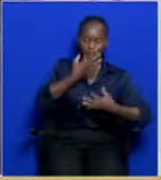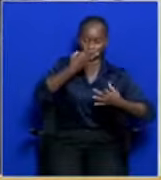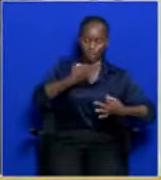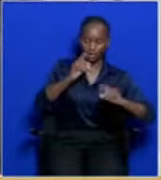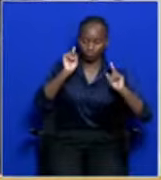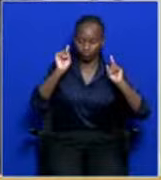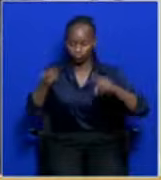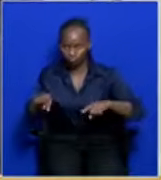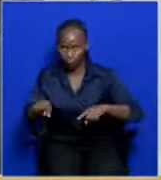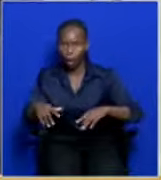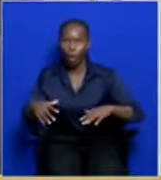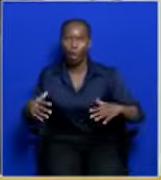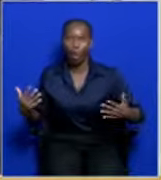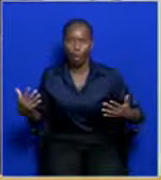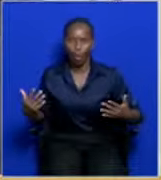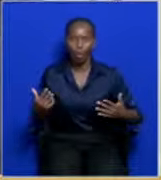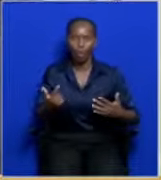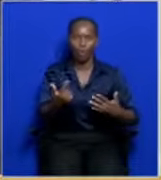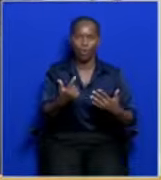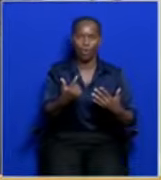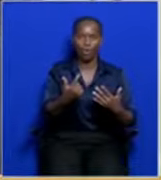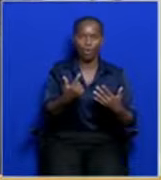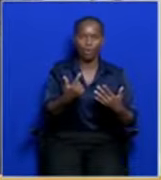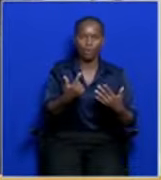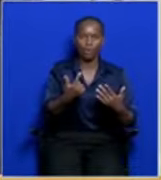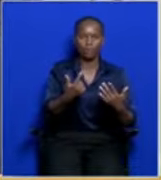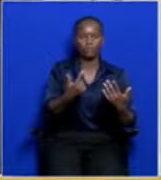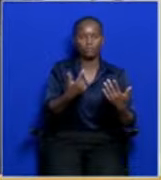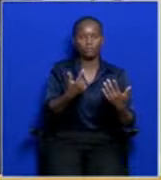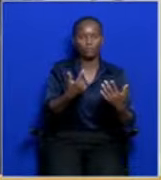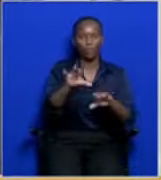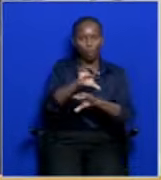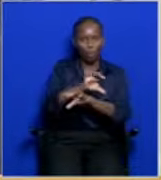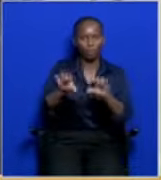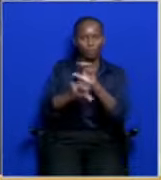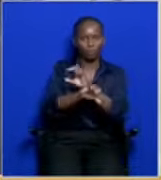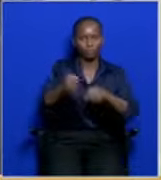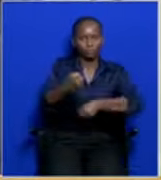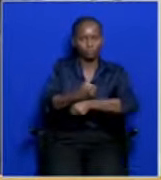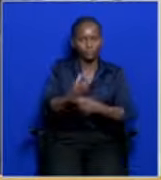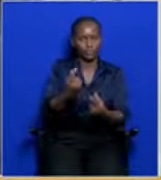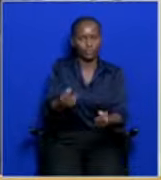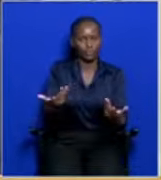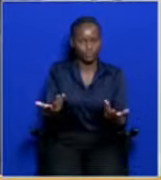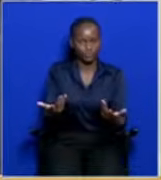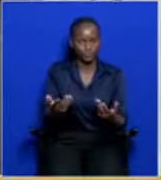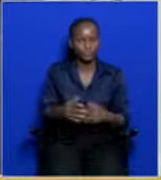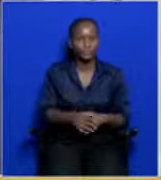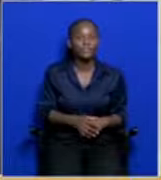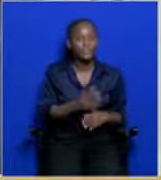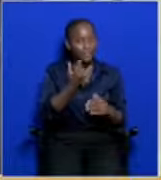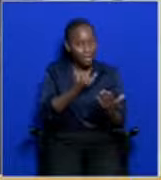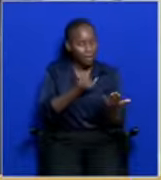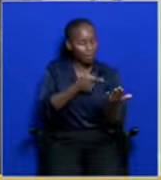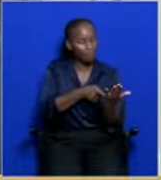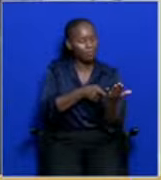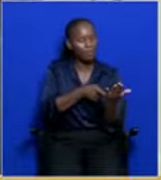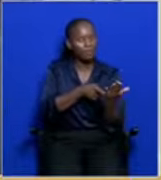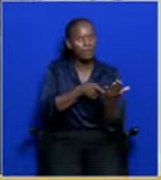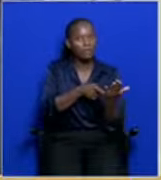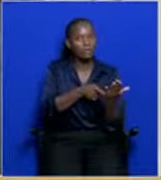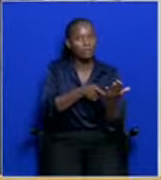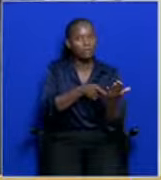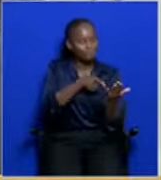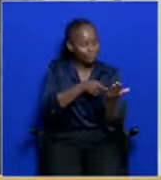So in this scenario, Julius Mkwanazi is telling me that these people were on